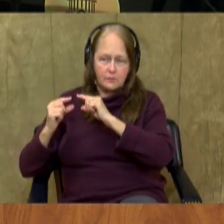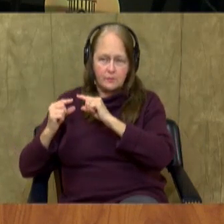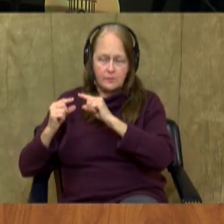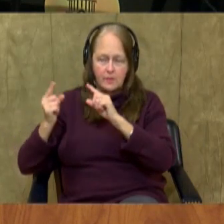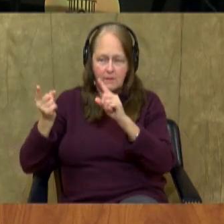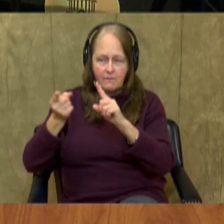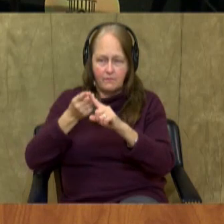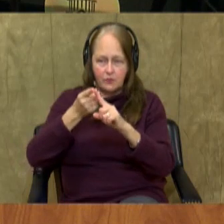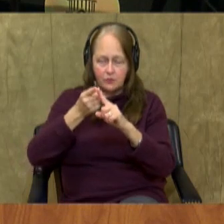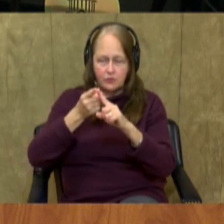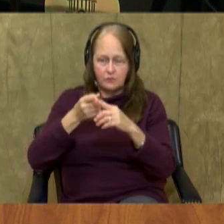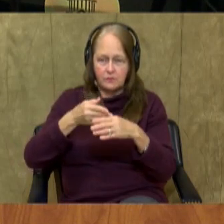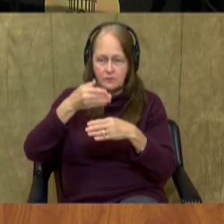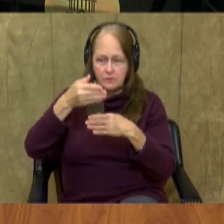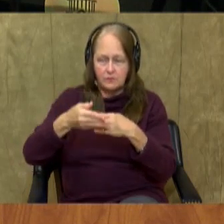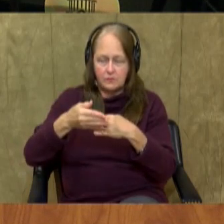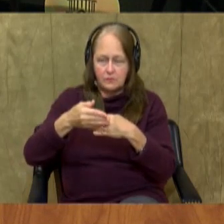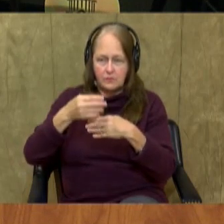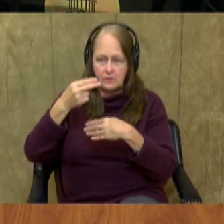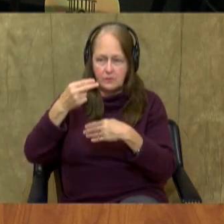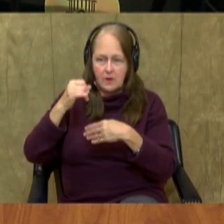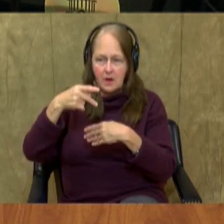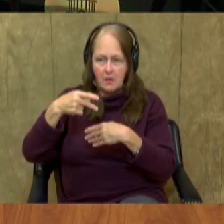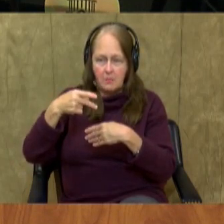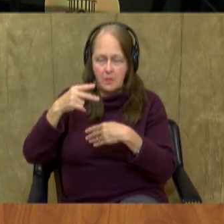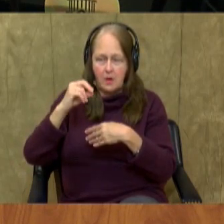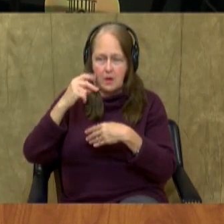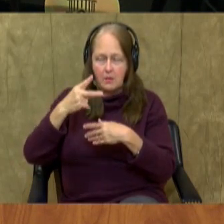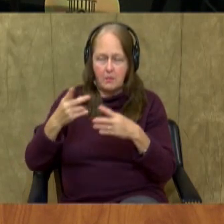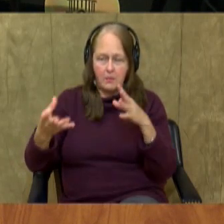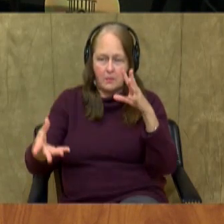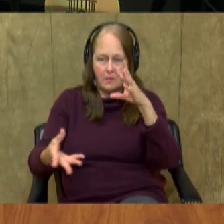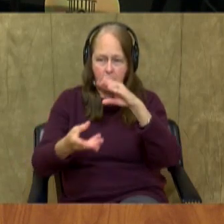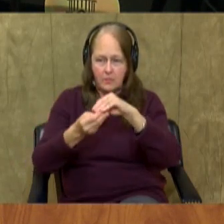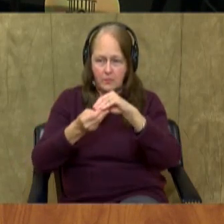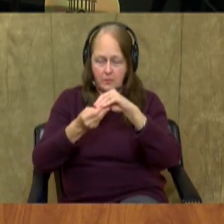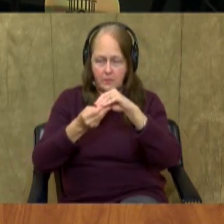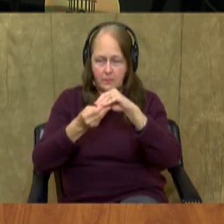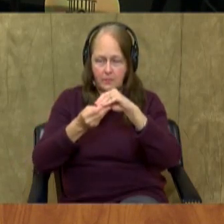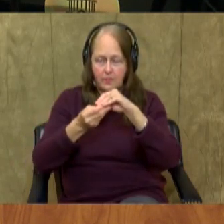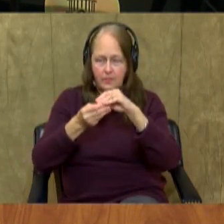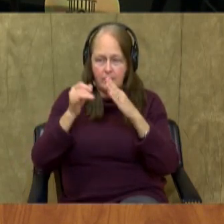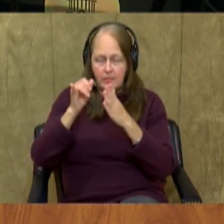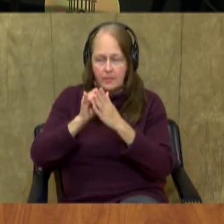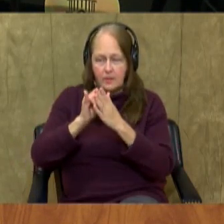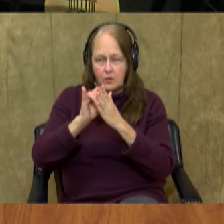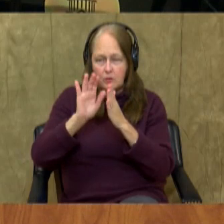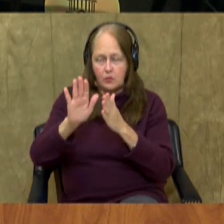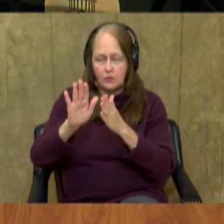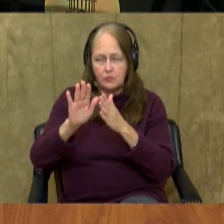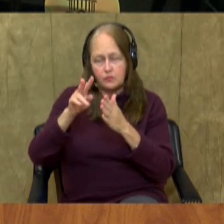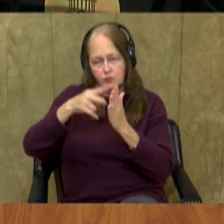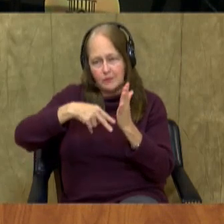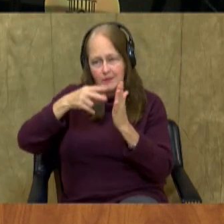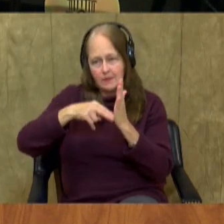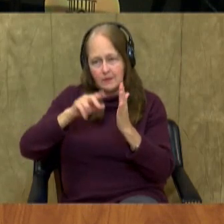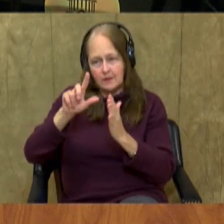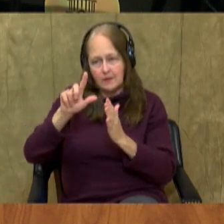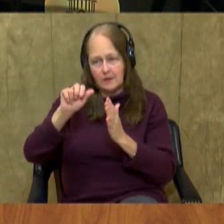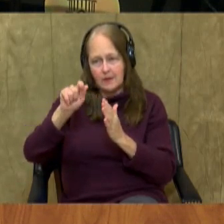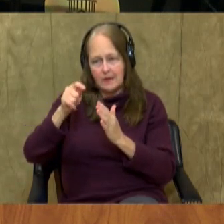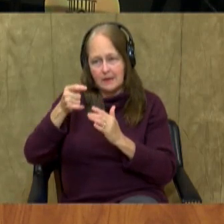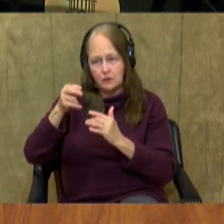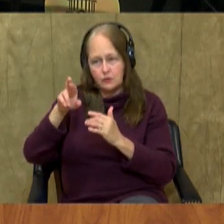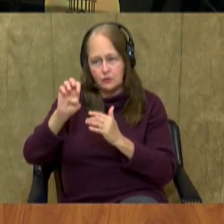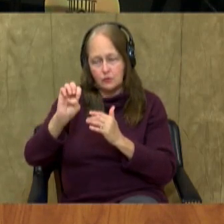a first step, hip hop should be included in the literature curriculum. I bet you're interested in